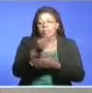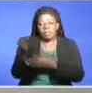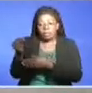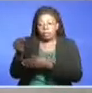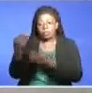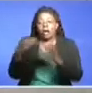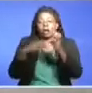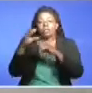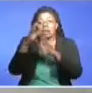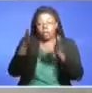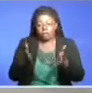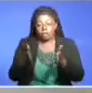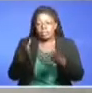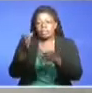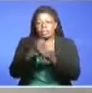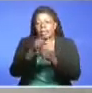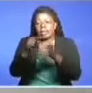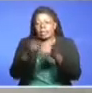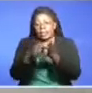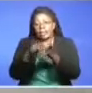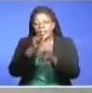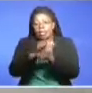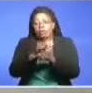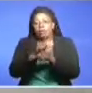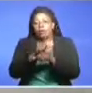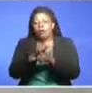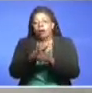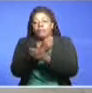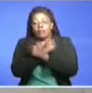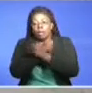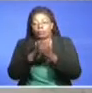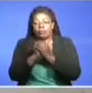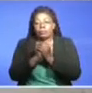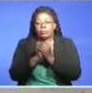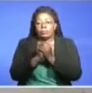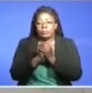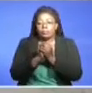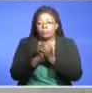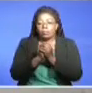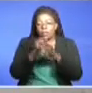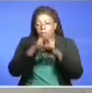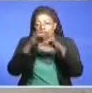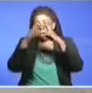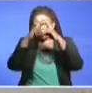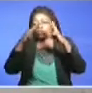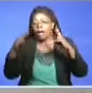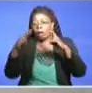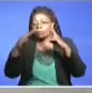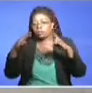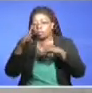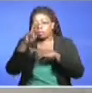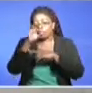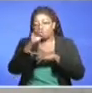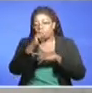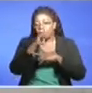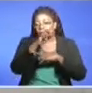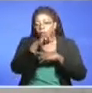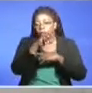Bain is taking on the labor of love. Structural repairs to the rafters, to the mainframe of the roof,